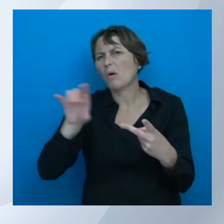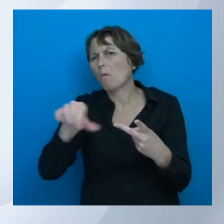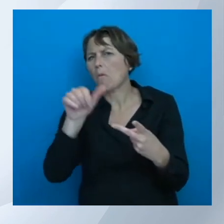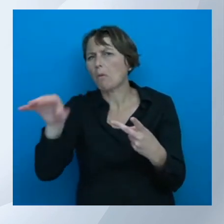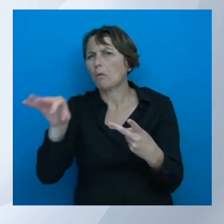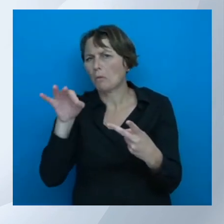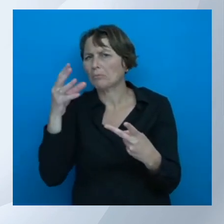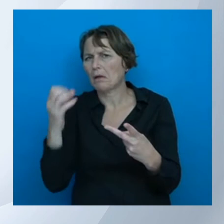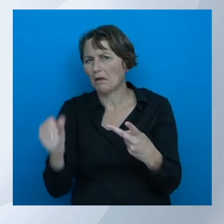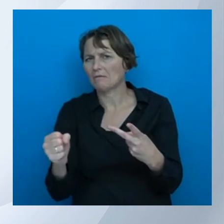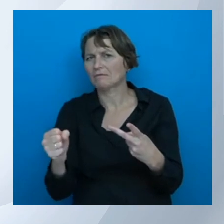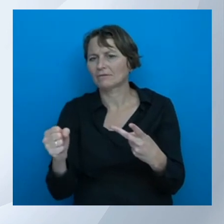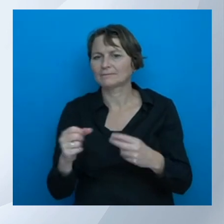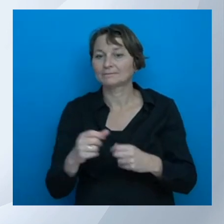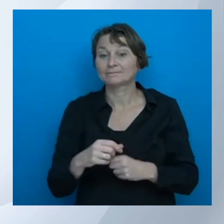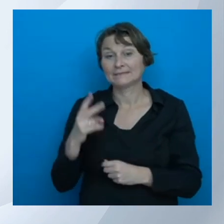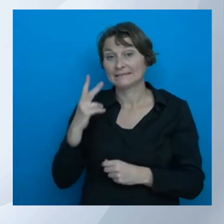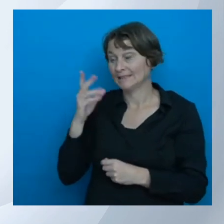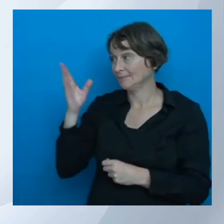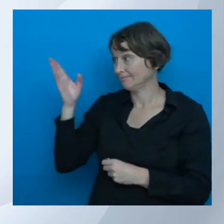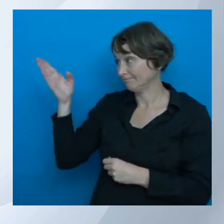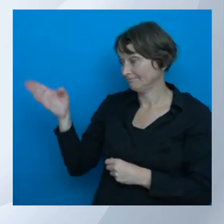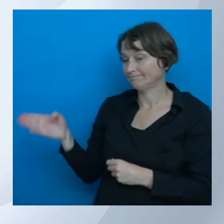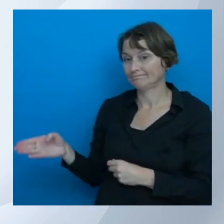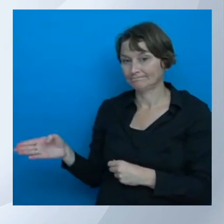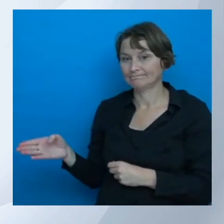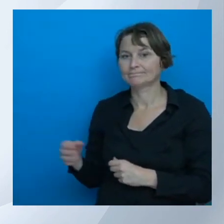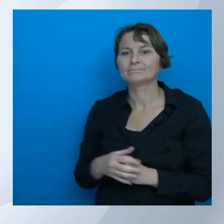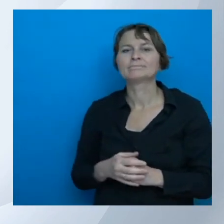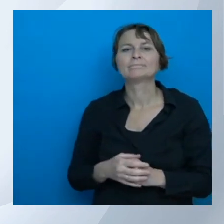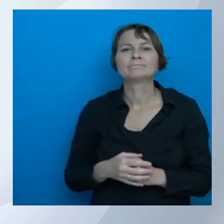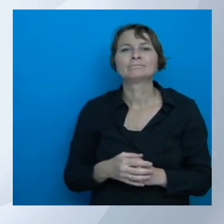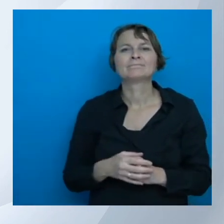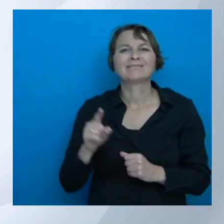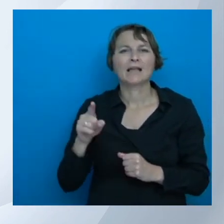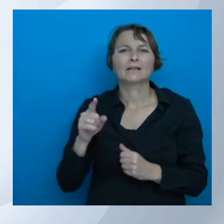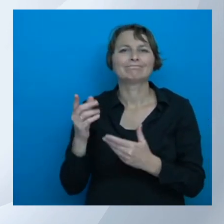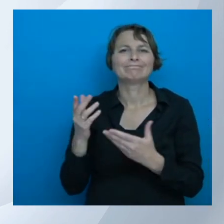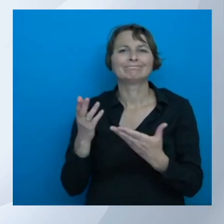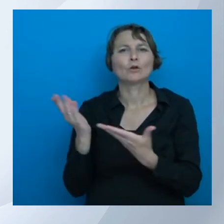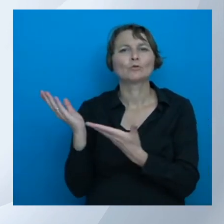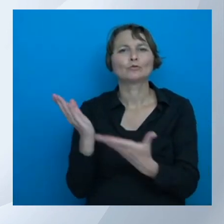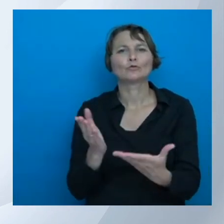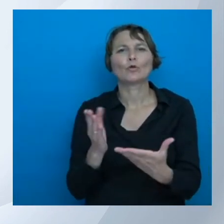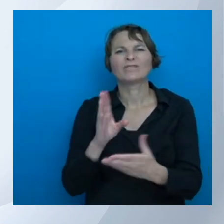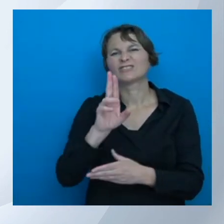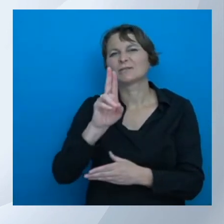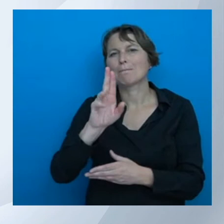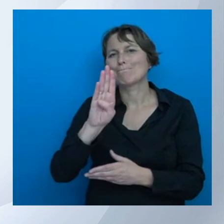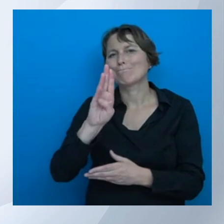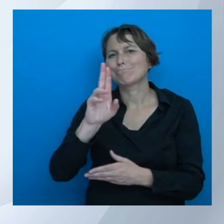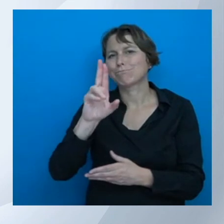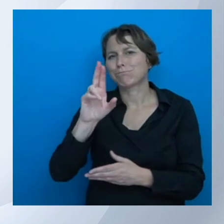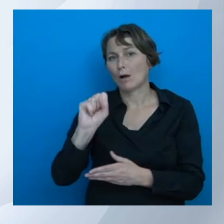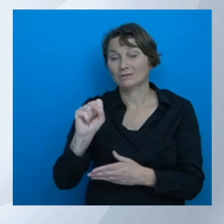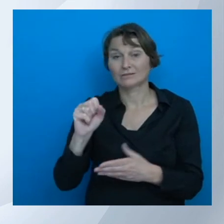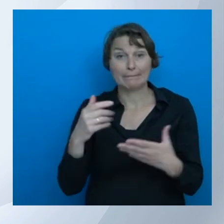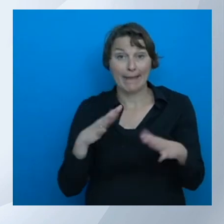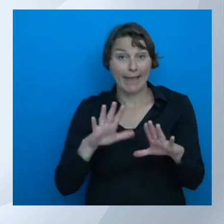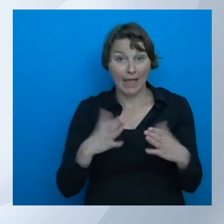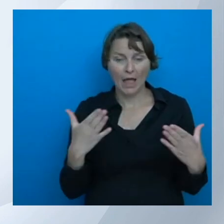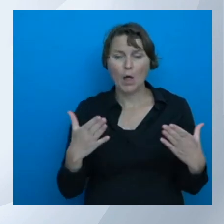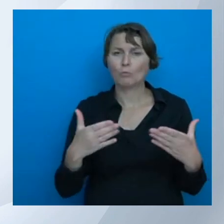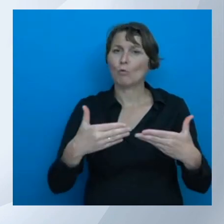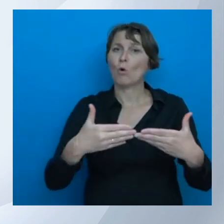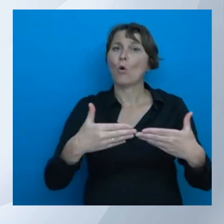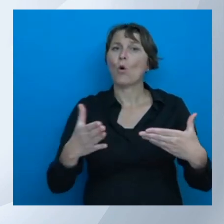of how that would look using Service Bus, for example, would be as simple as you open a connection, you register a handler